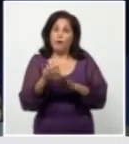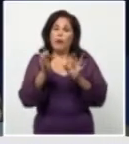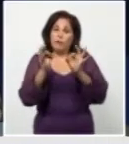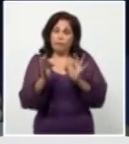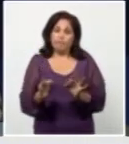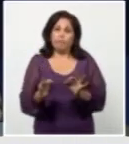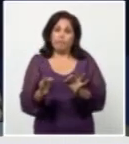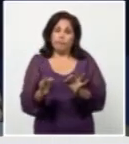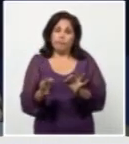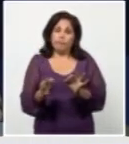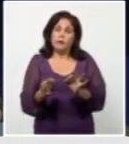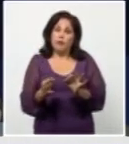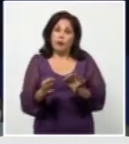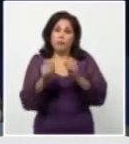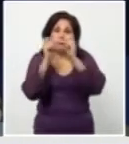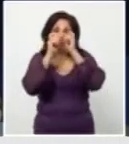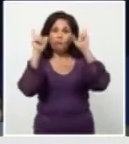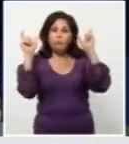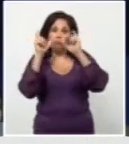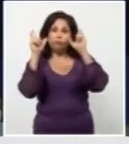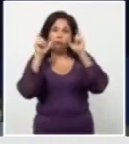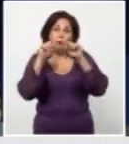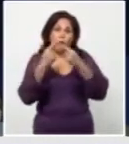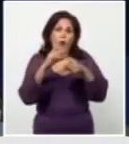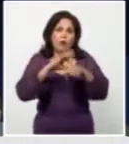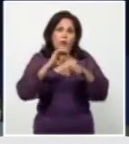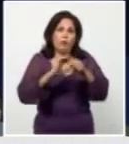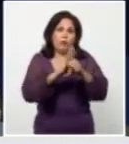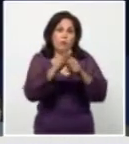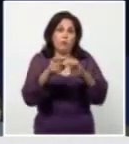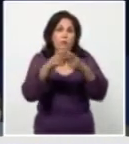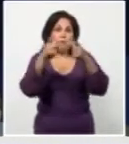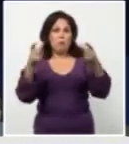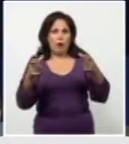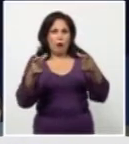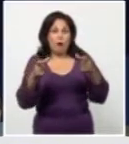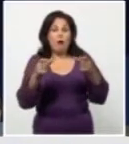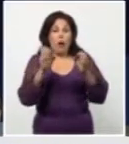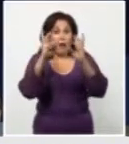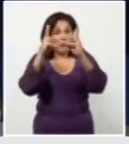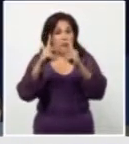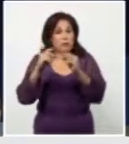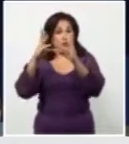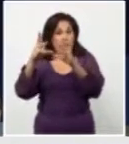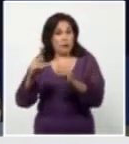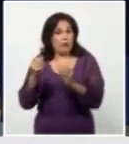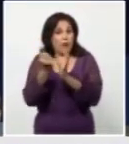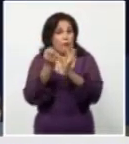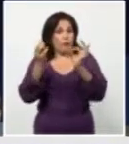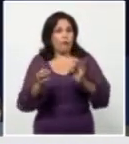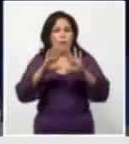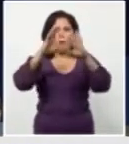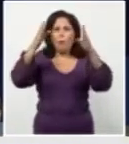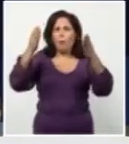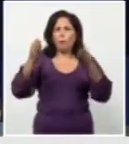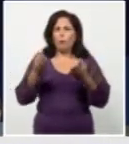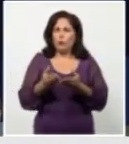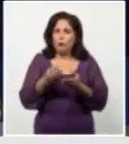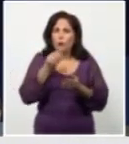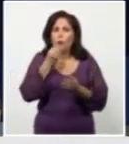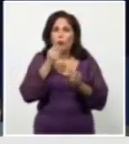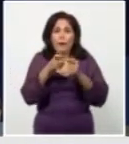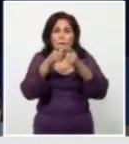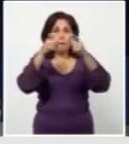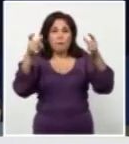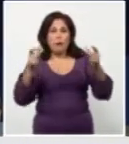number stands alarmante, ¿no? at La cifra de casos confirmados 7,069,278 asciende a cases.